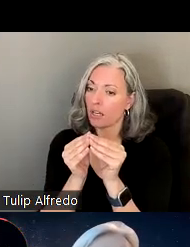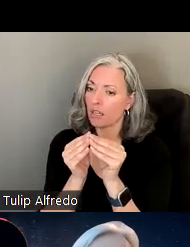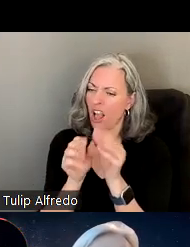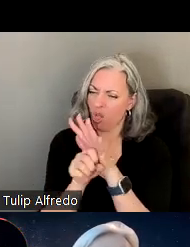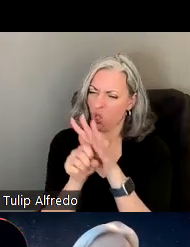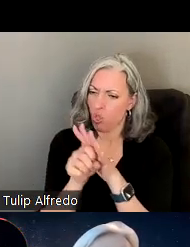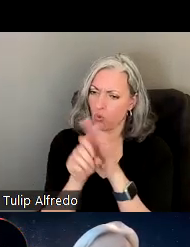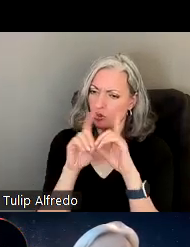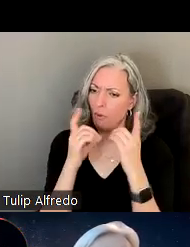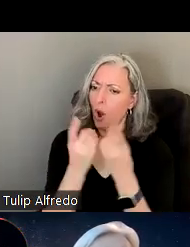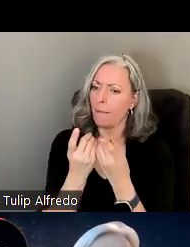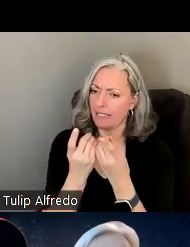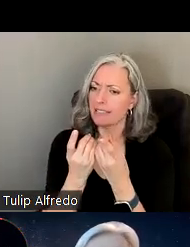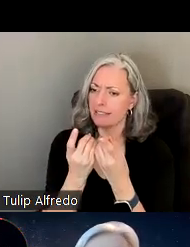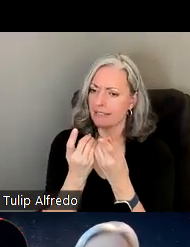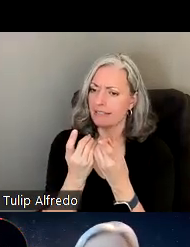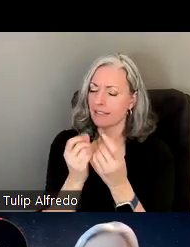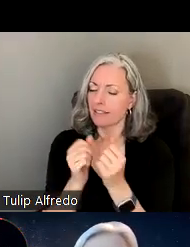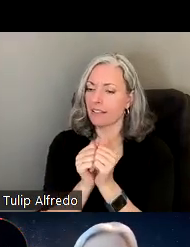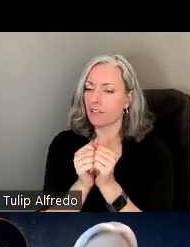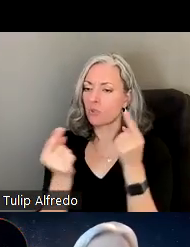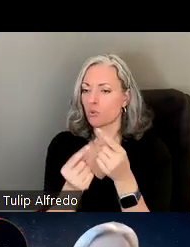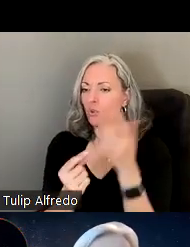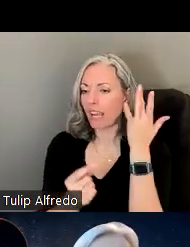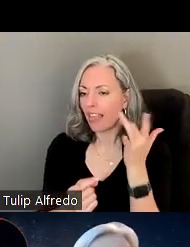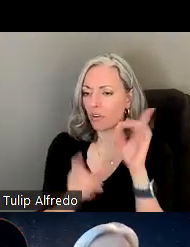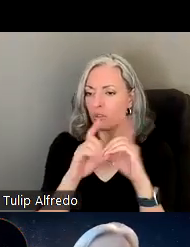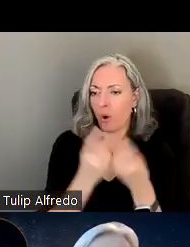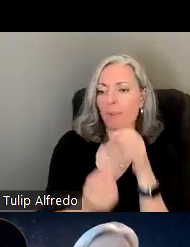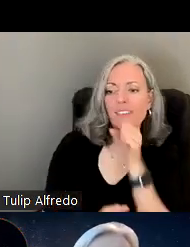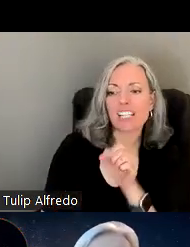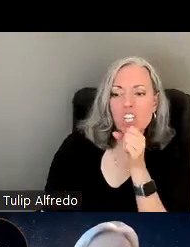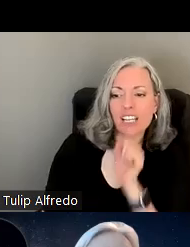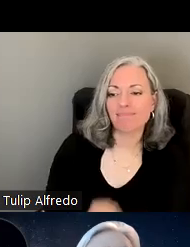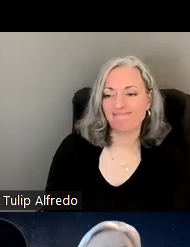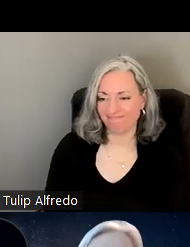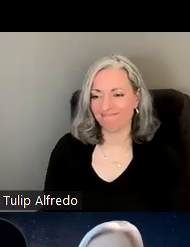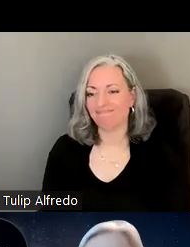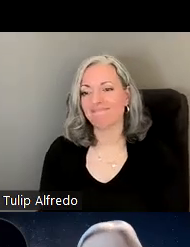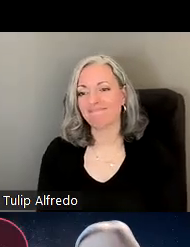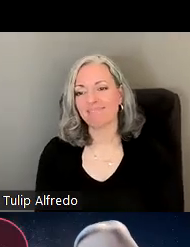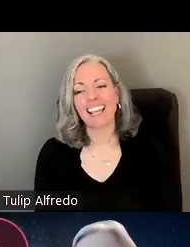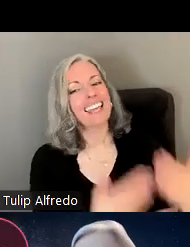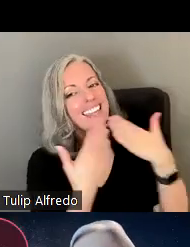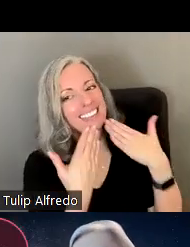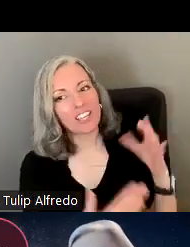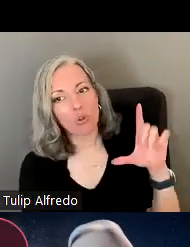local departments to the California Department of Aging. Thank you,